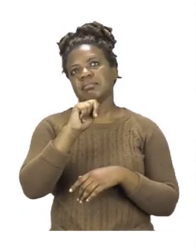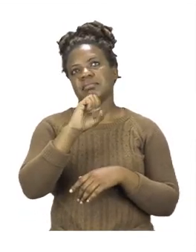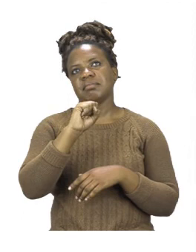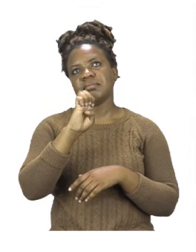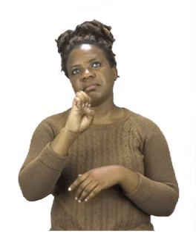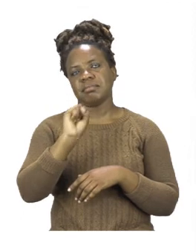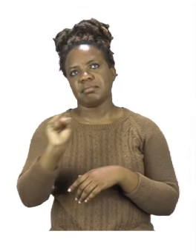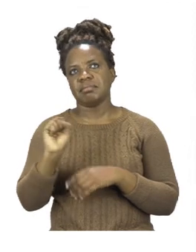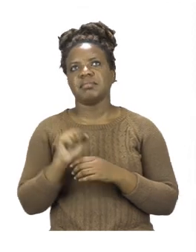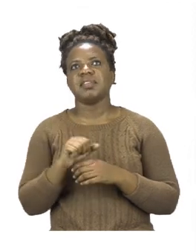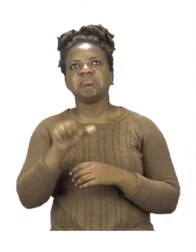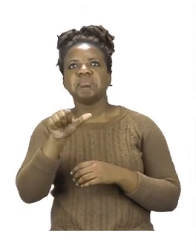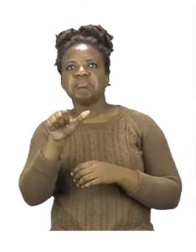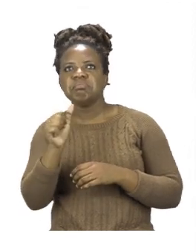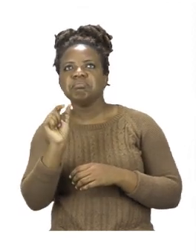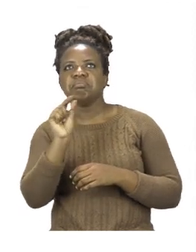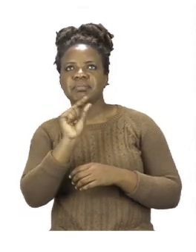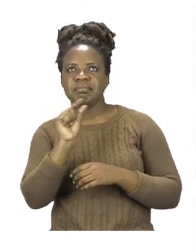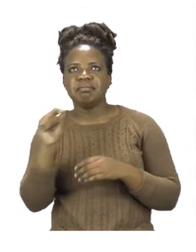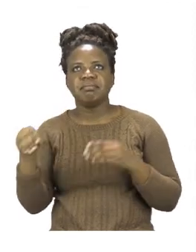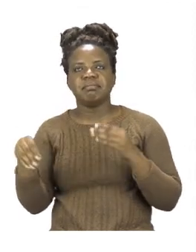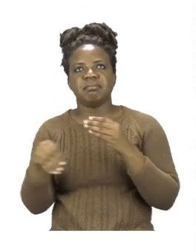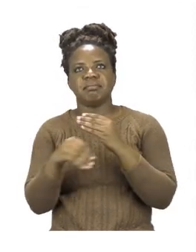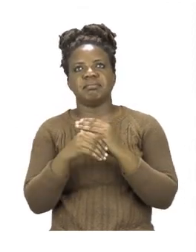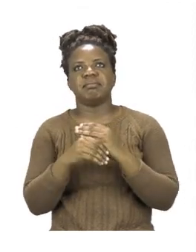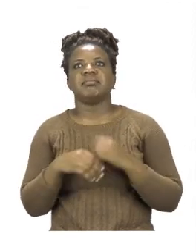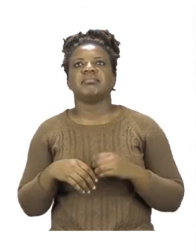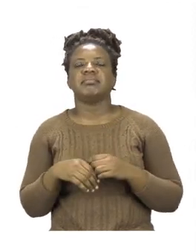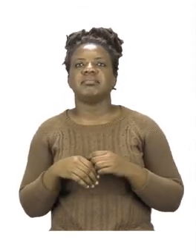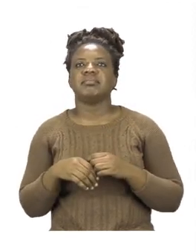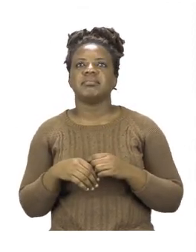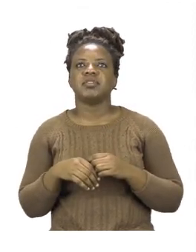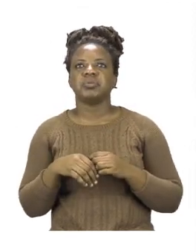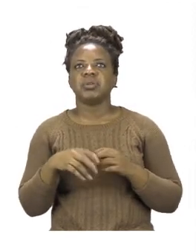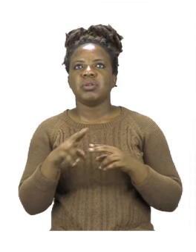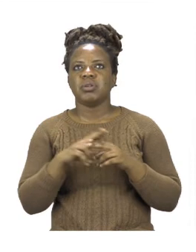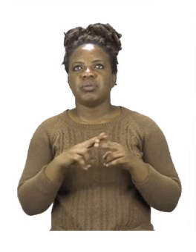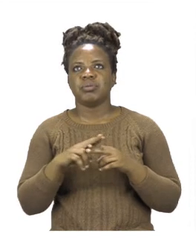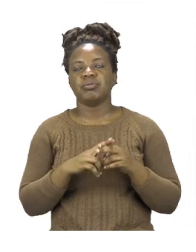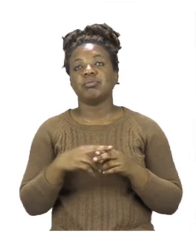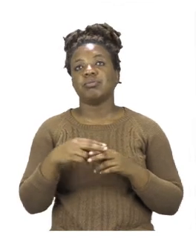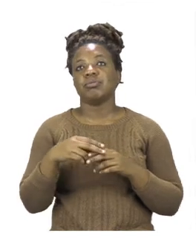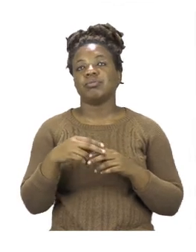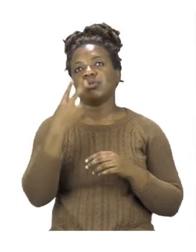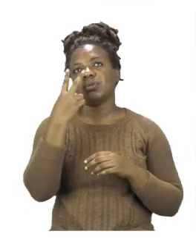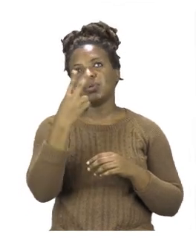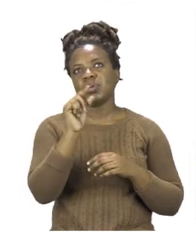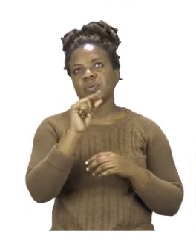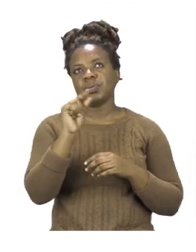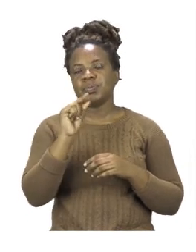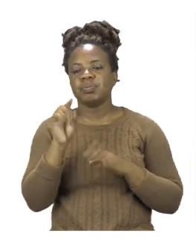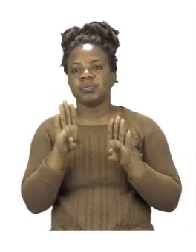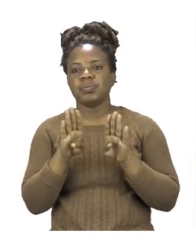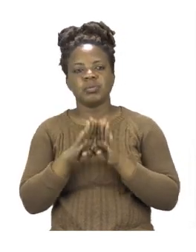another word. So we are given two words to work with, and we need to make good sentences. They